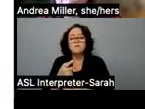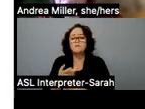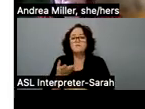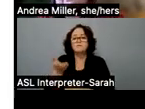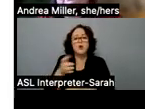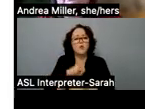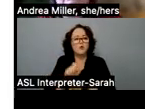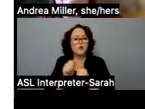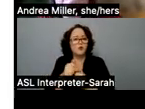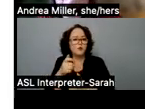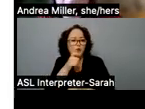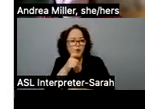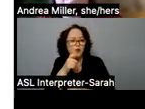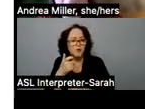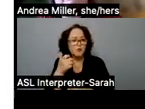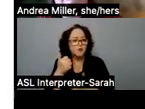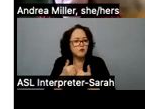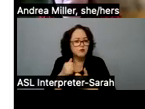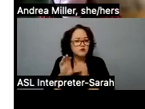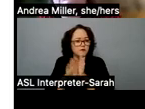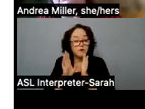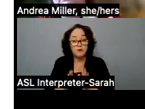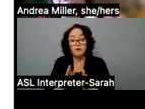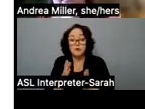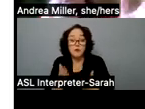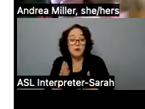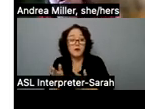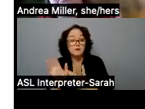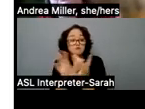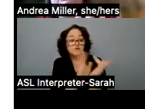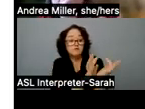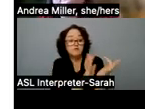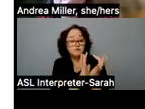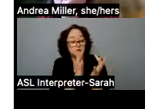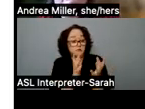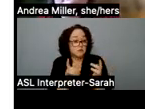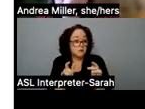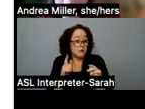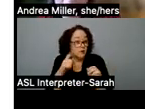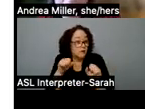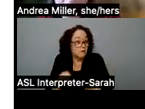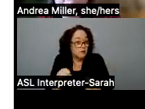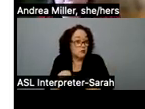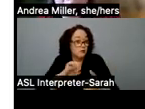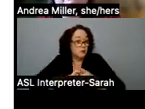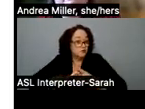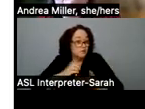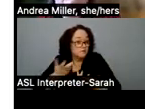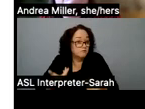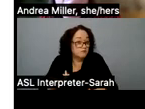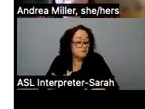ones they might recommend that you reach out to as a potential applicant partnership. Um, I